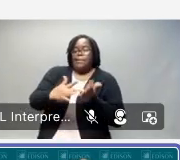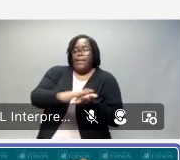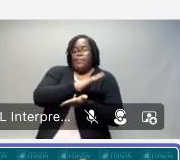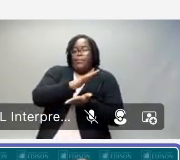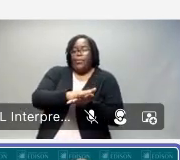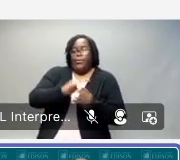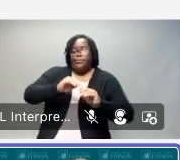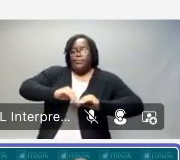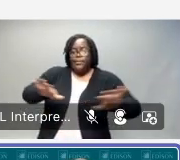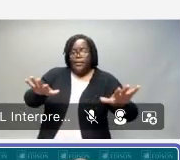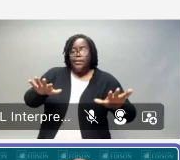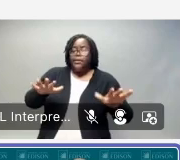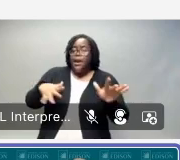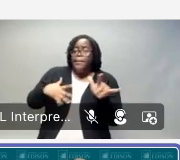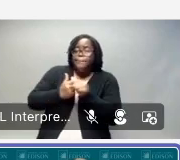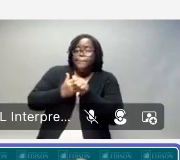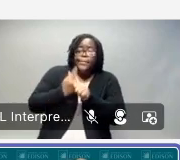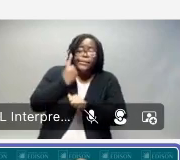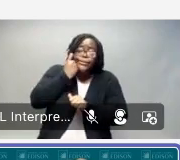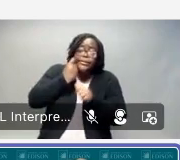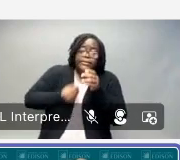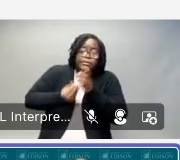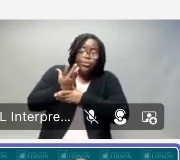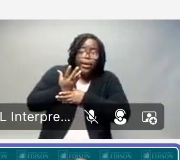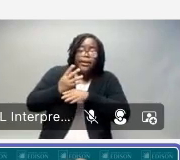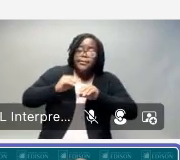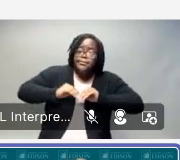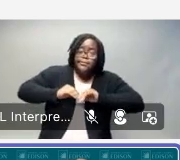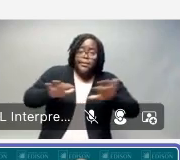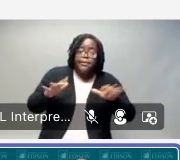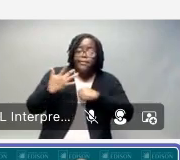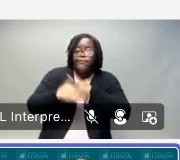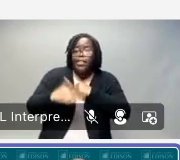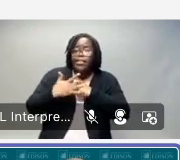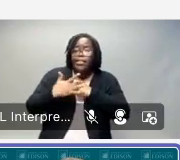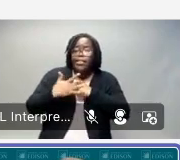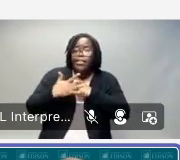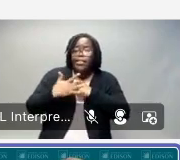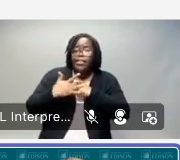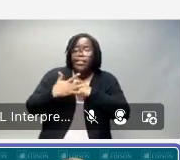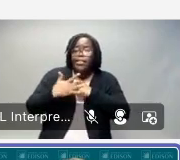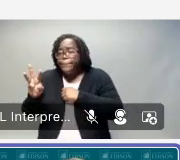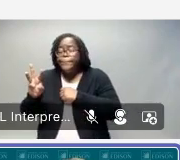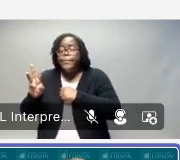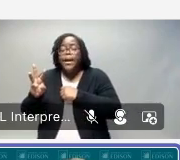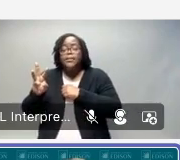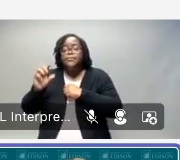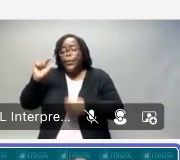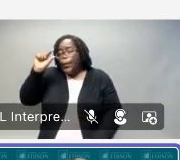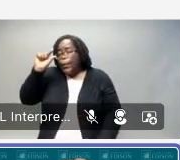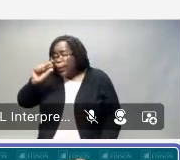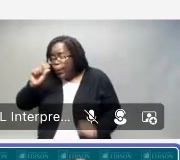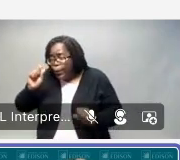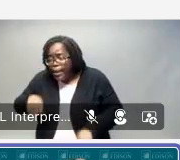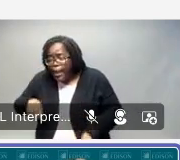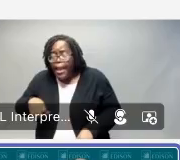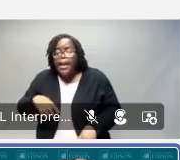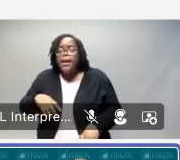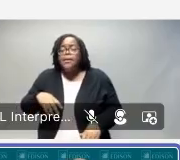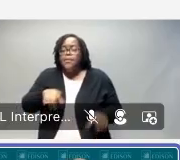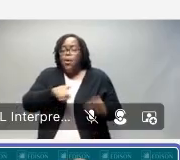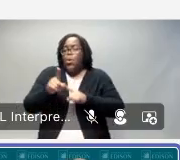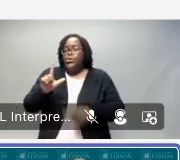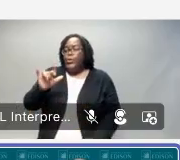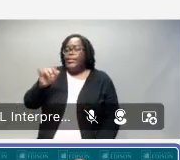paper was updated this spring and it's available on our website. You can Google for it, but we're going to also put the link